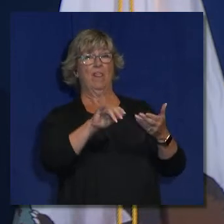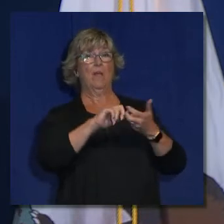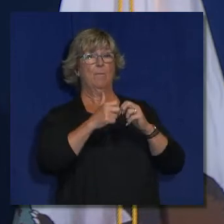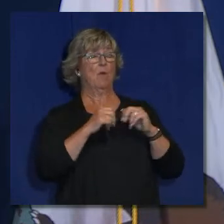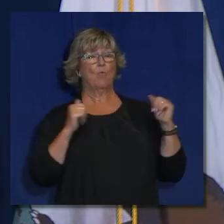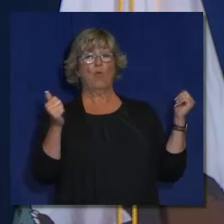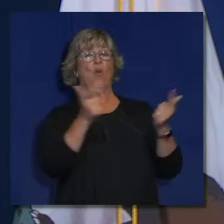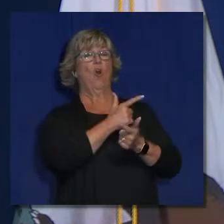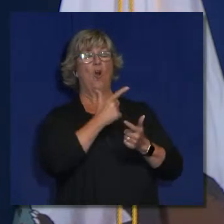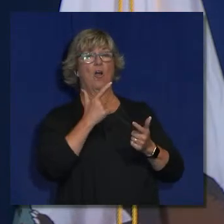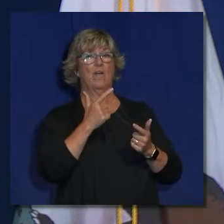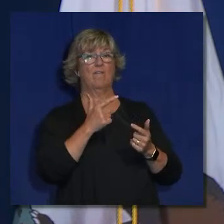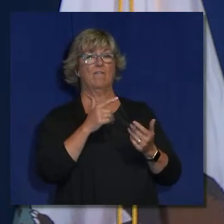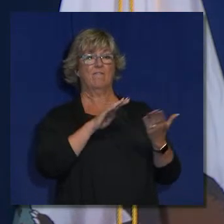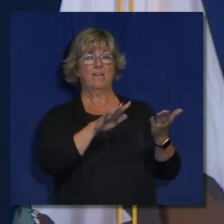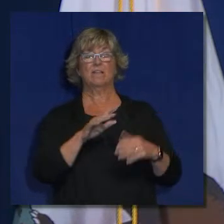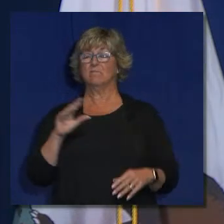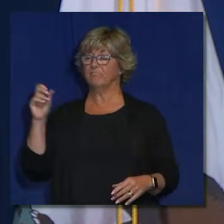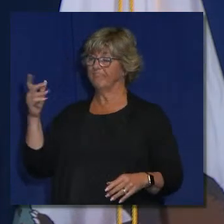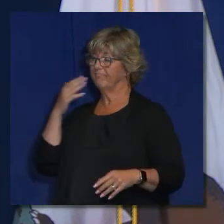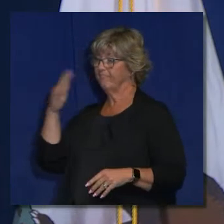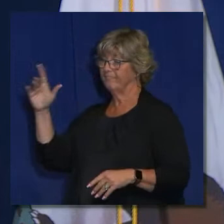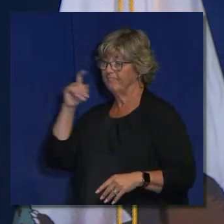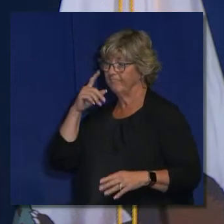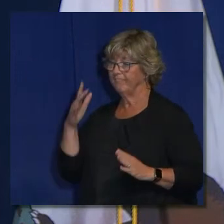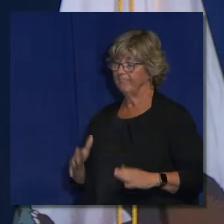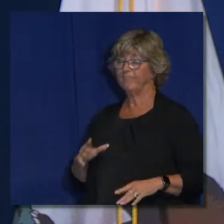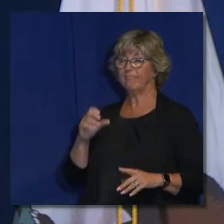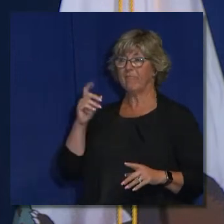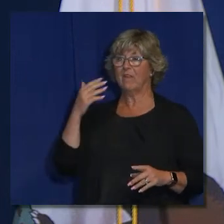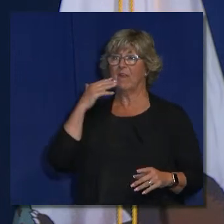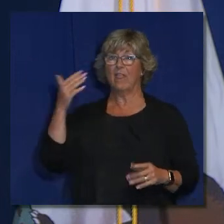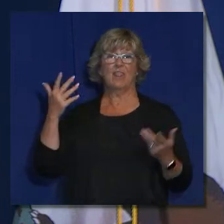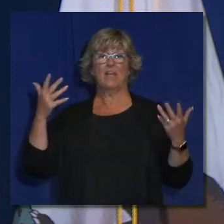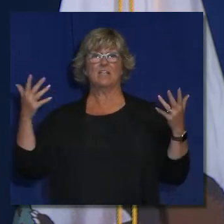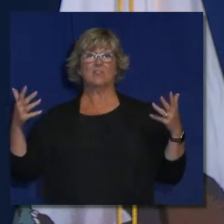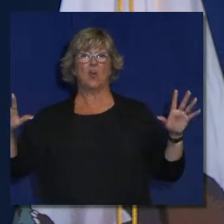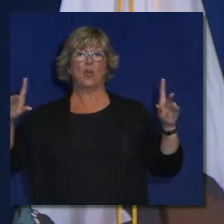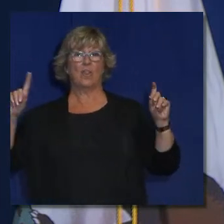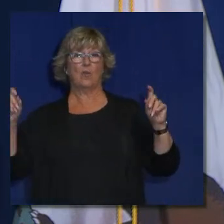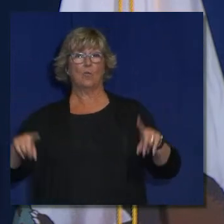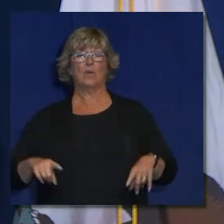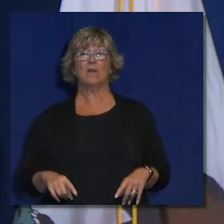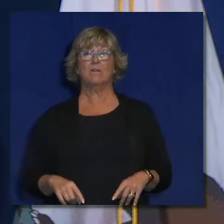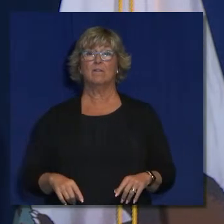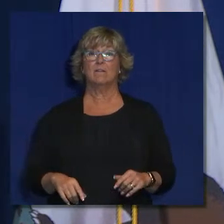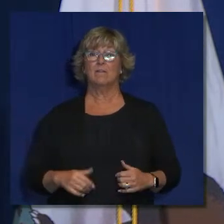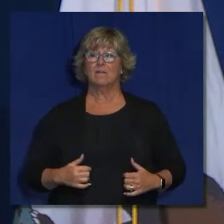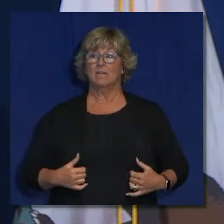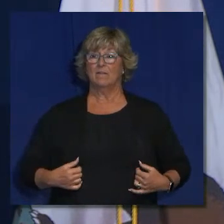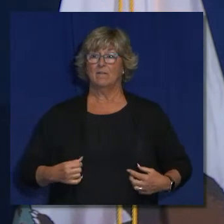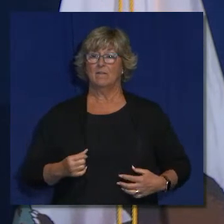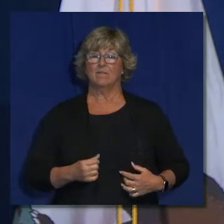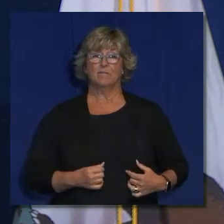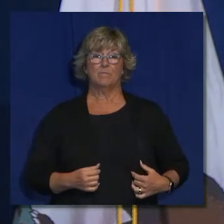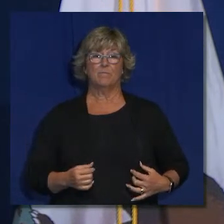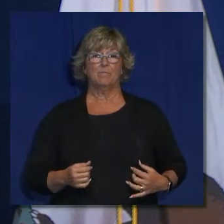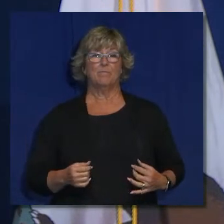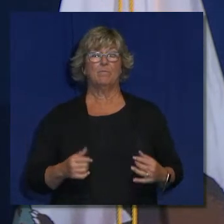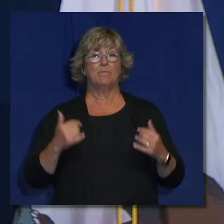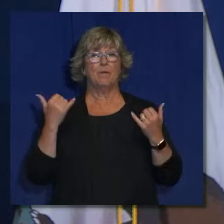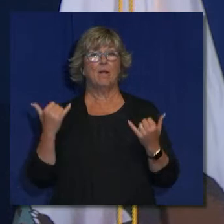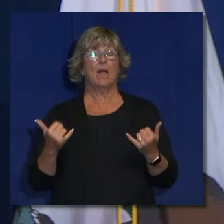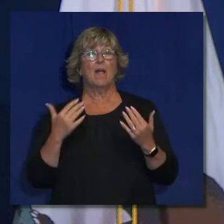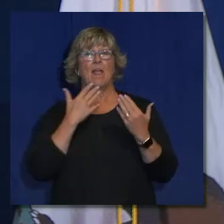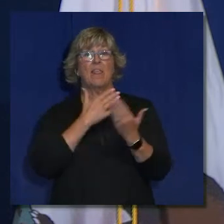of us are facing. All right. Thanks, Governor. Yeah, thanks. That is all the questions, sir. Well, with that, let me